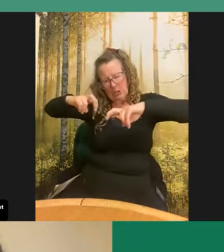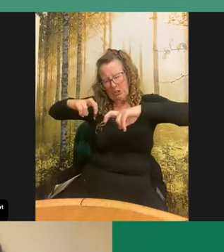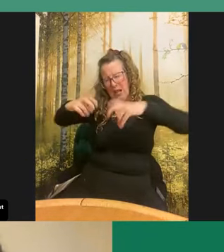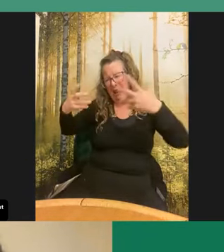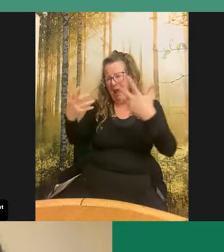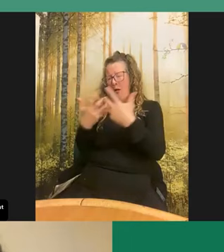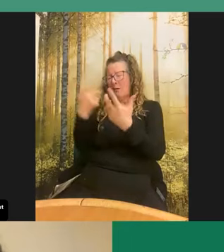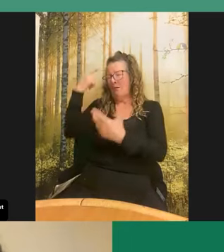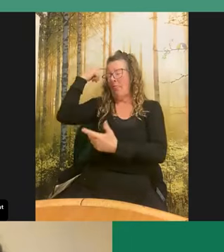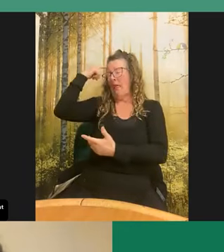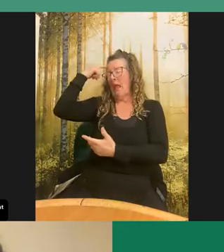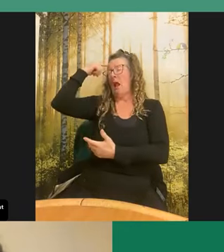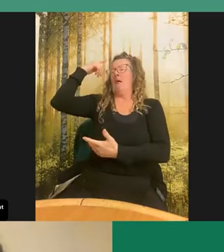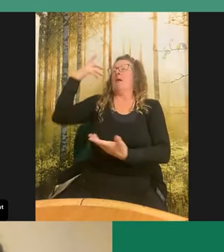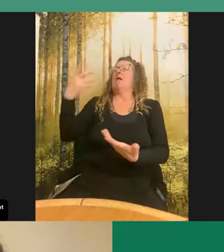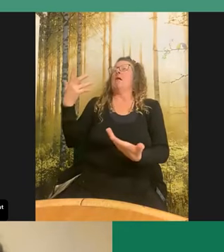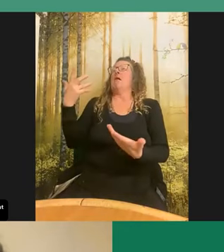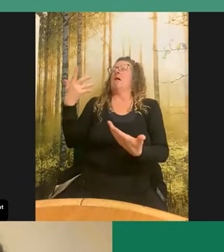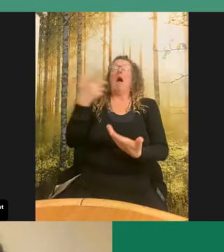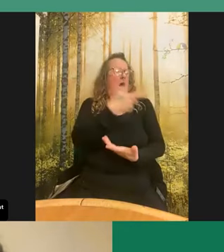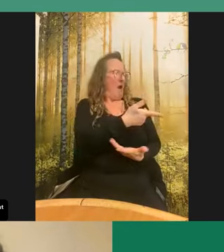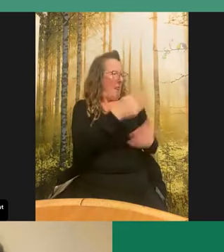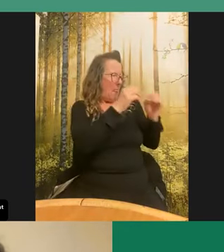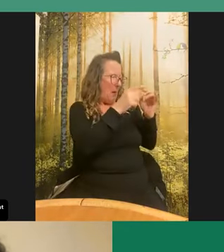was there anything that you thought was what surprised you?